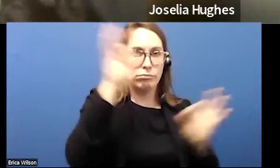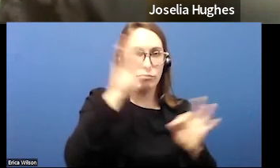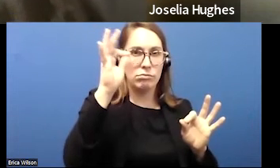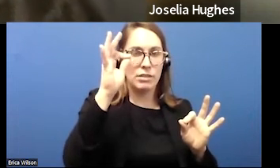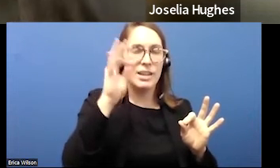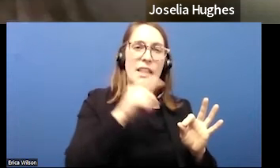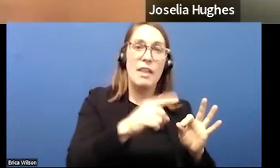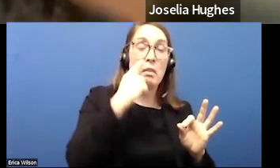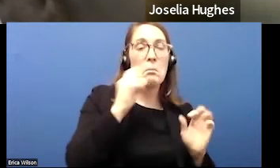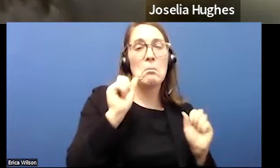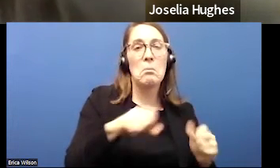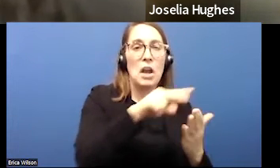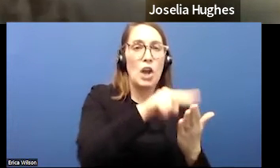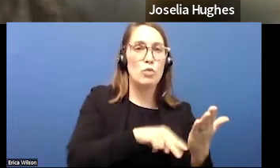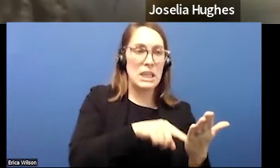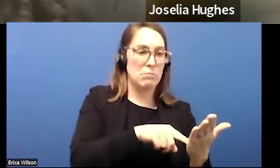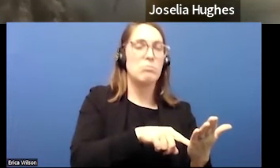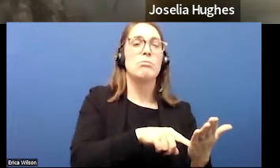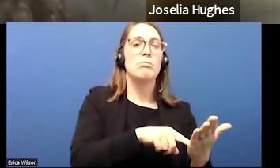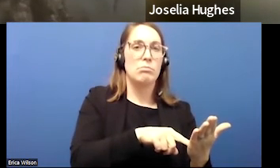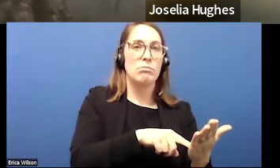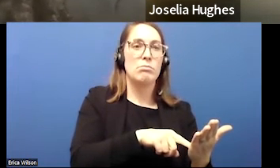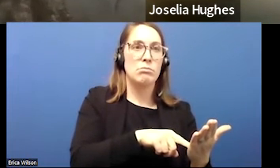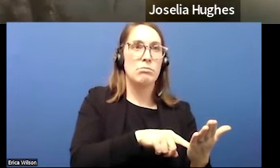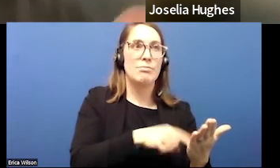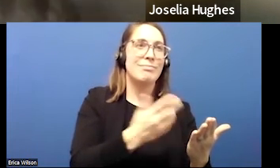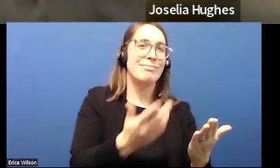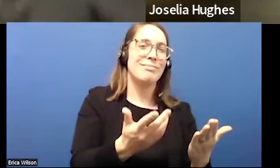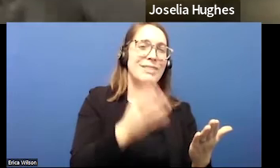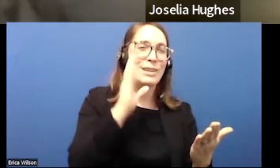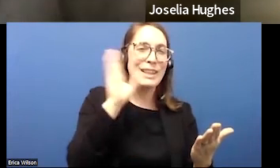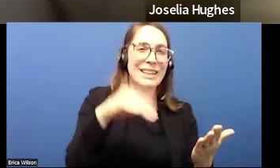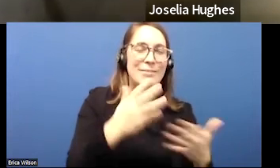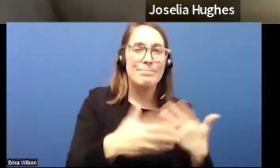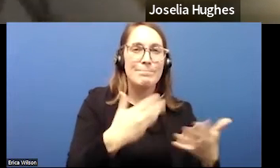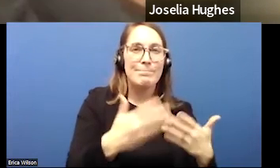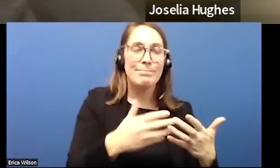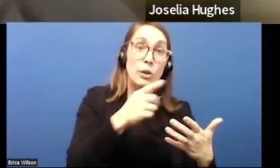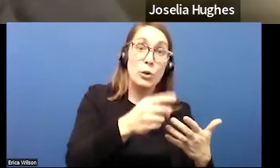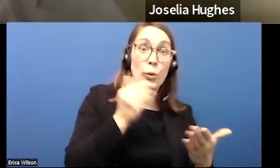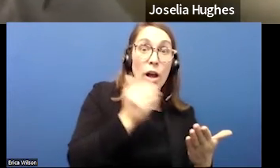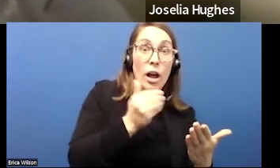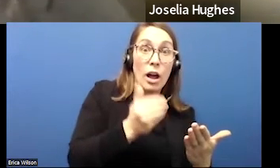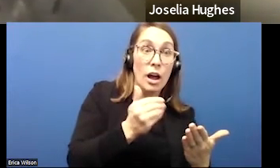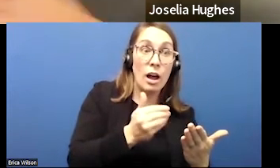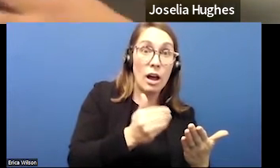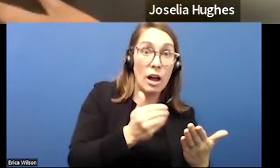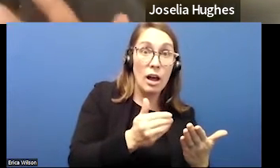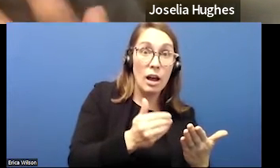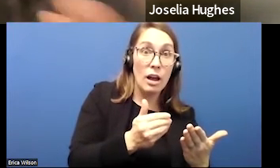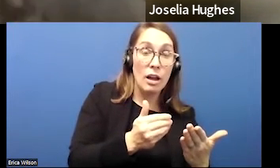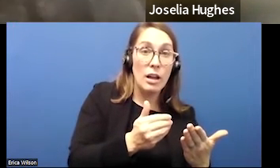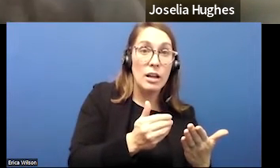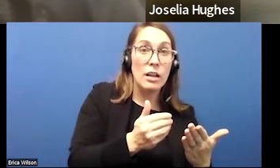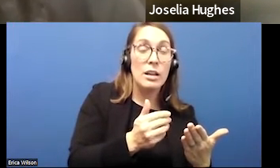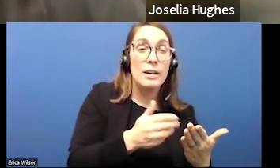not know, but feel like maybe reading something is going to be right. It's too, like it's like proximity, but let me